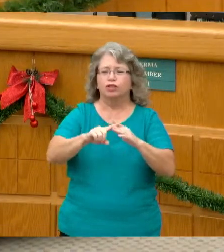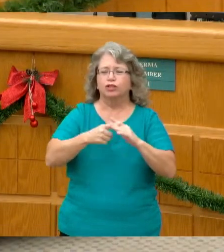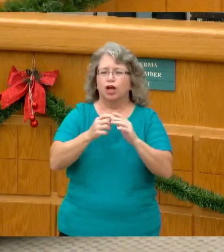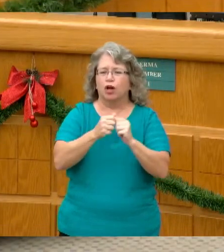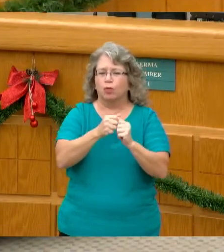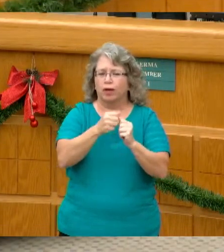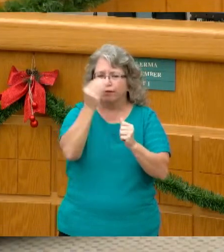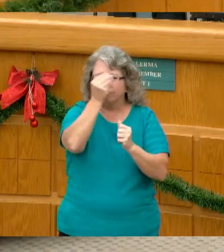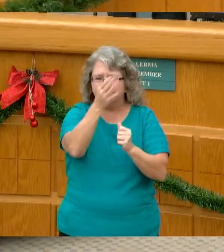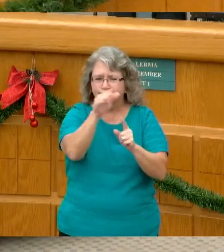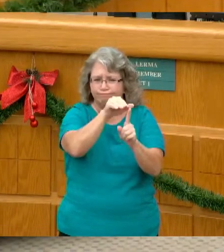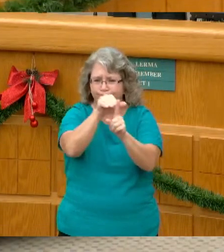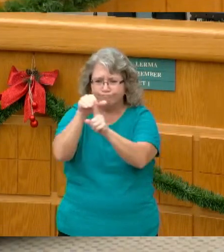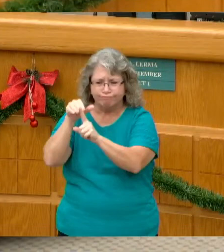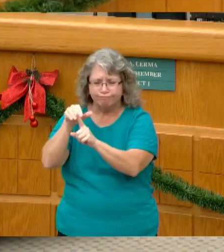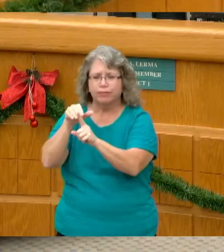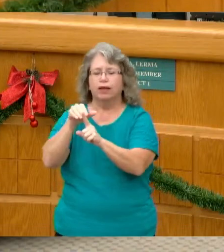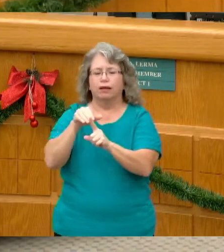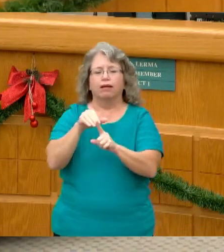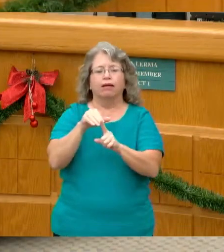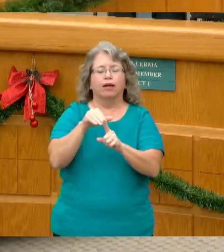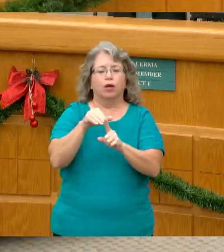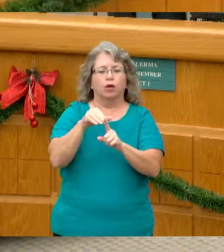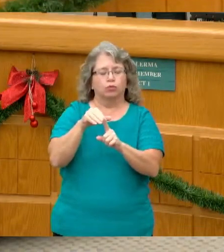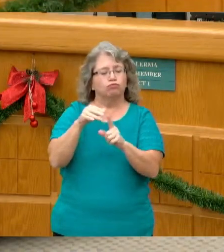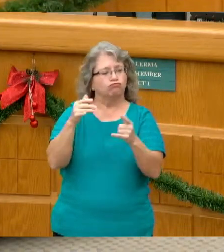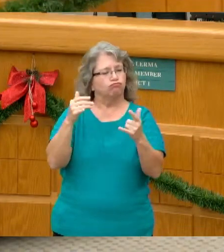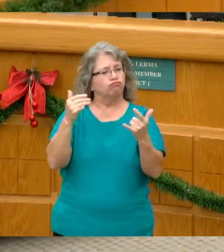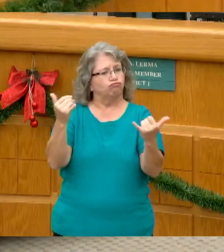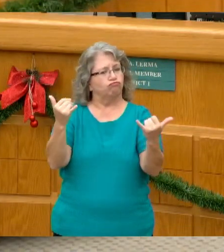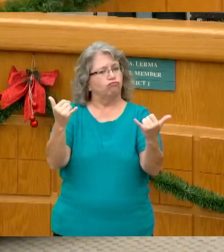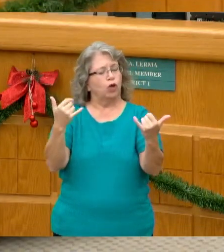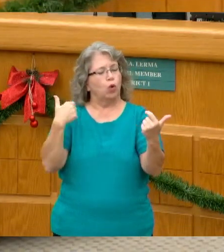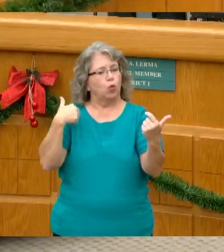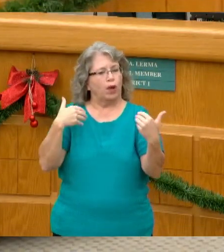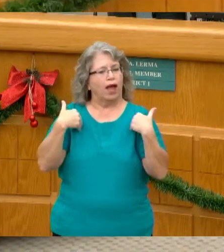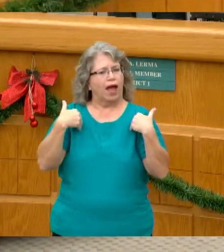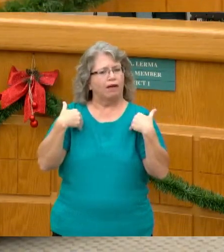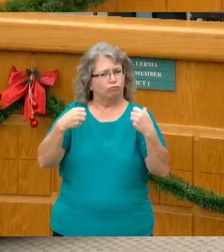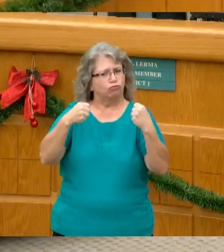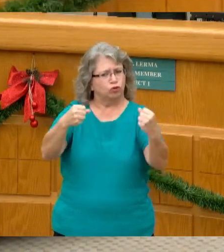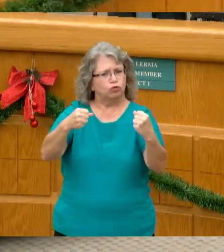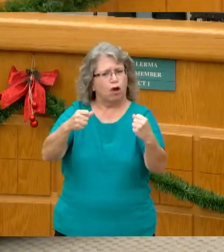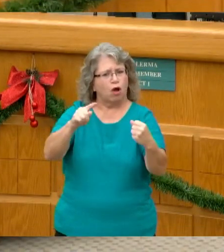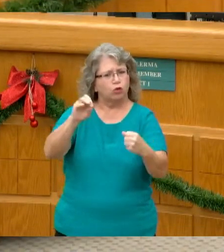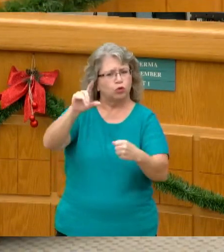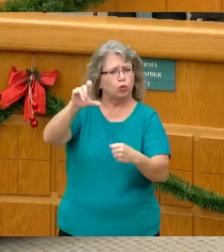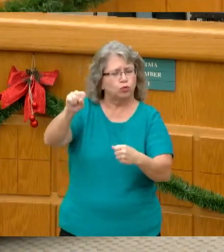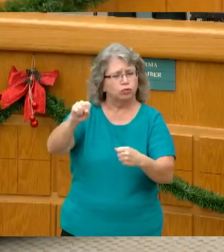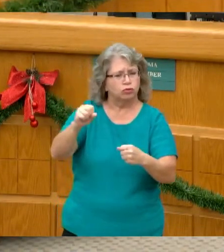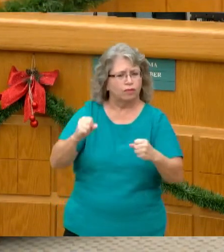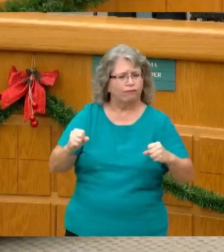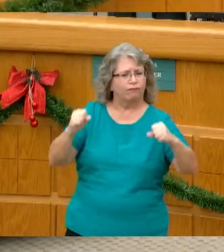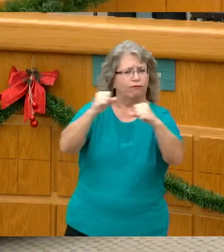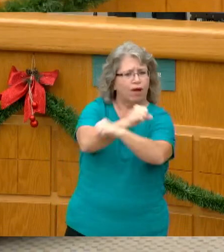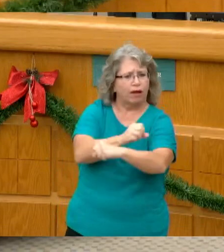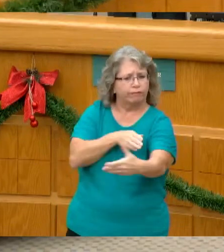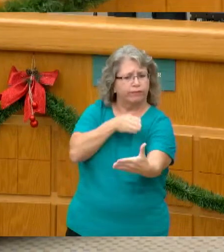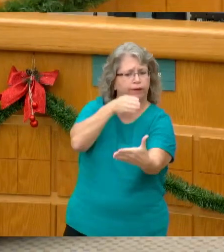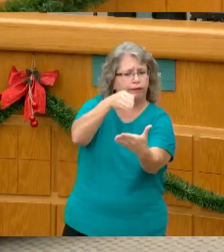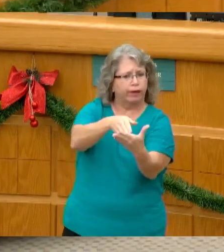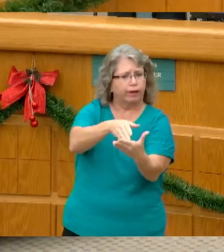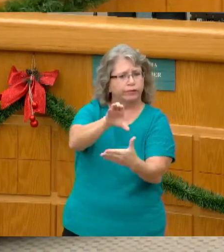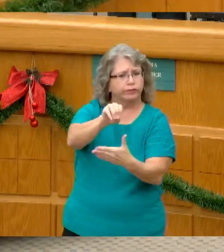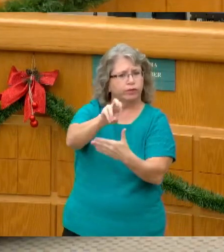viewers today that we have powerful tools. We continue to have powerful tools to fight against COVID-19 and